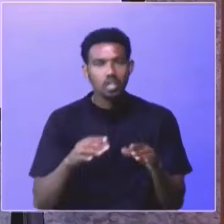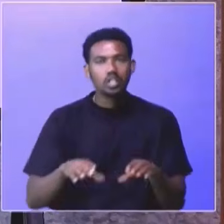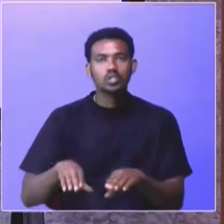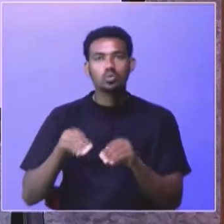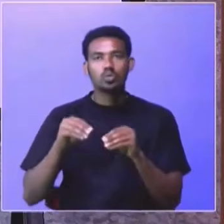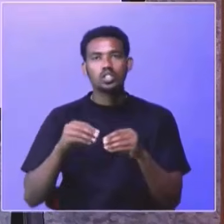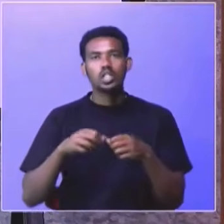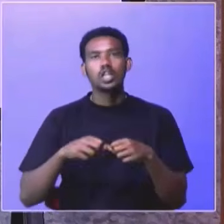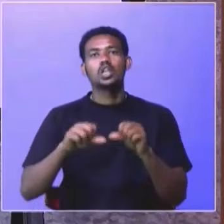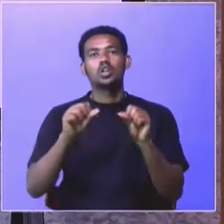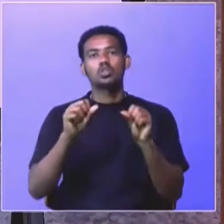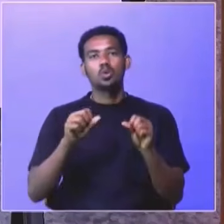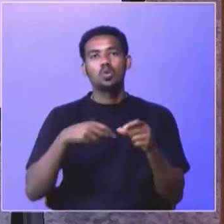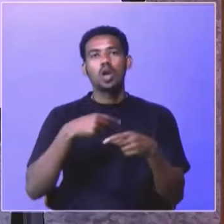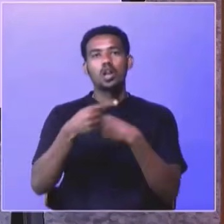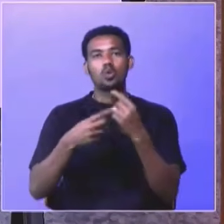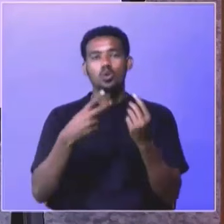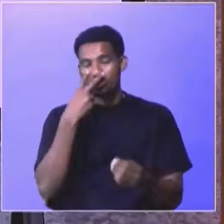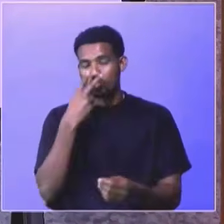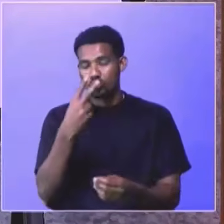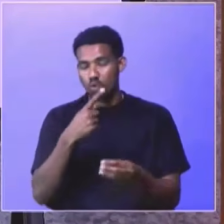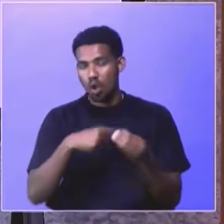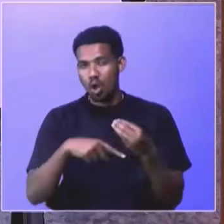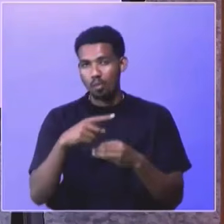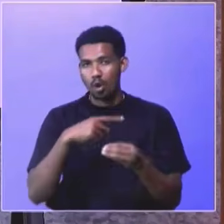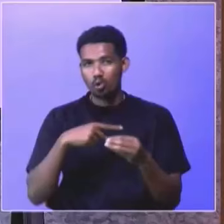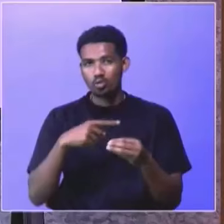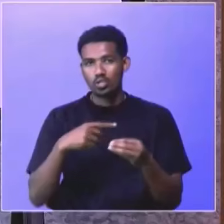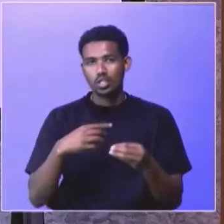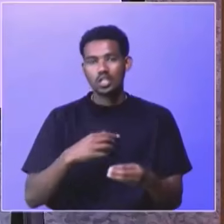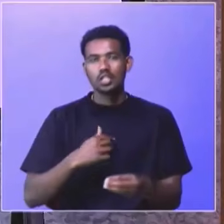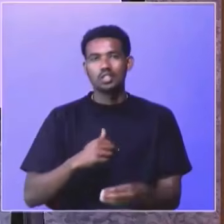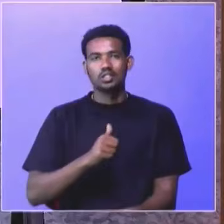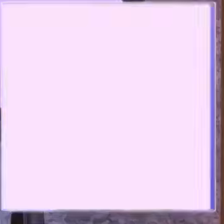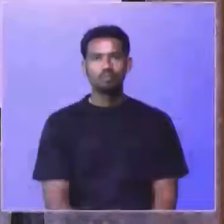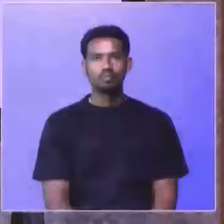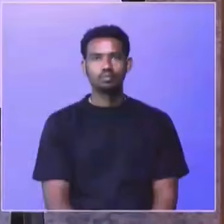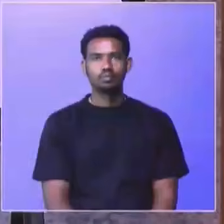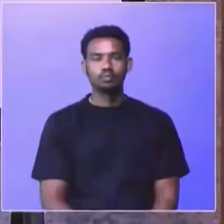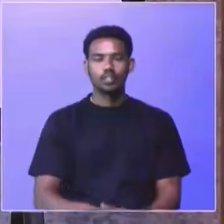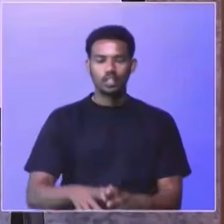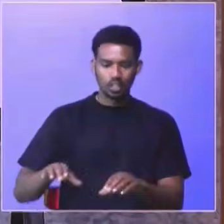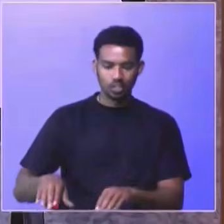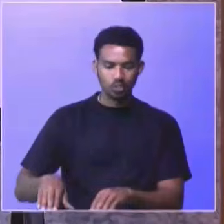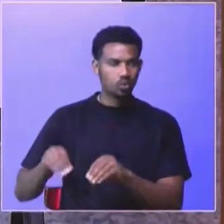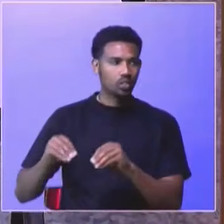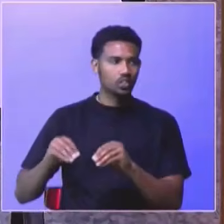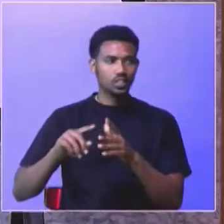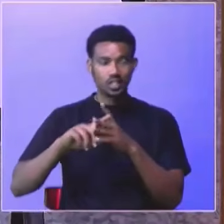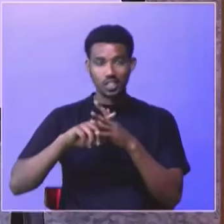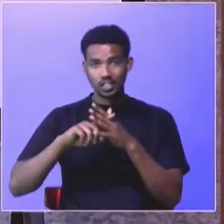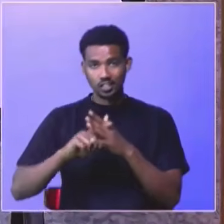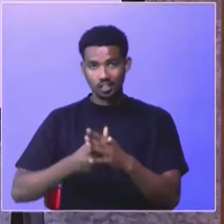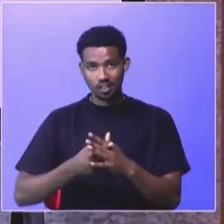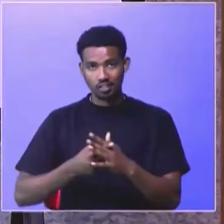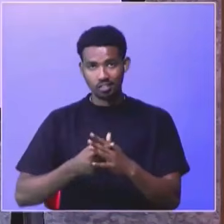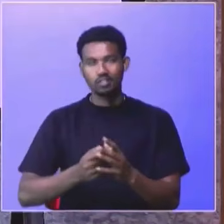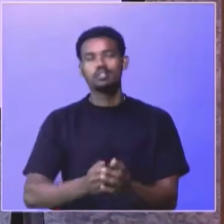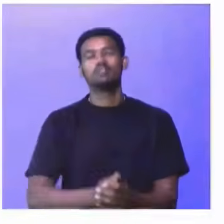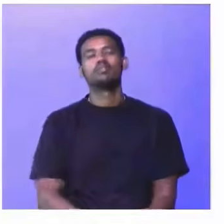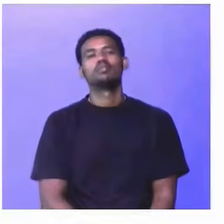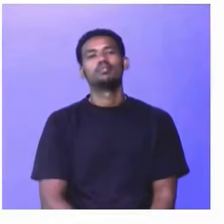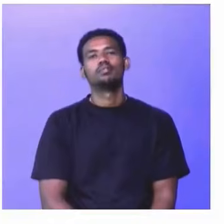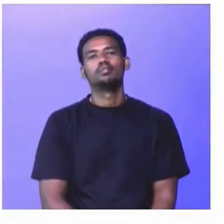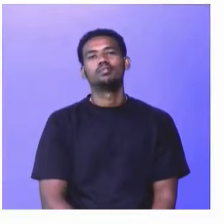let us continue and we are going to see about self-introduction. Students, let us start